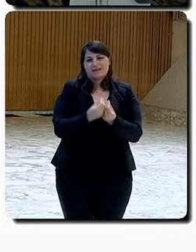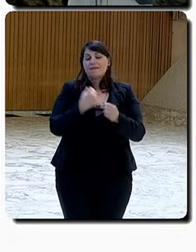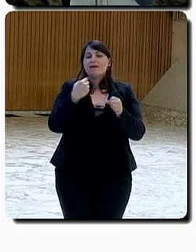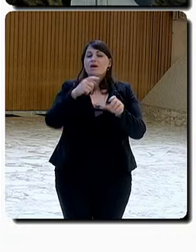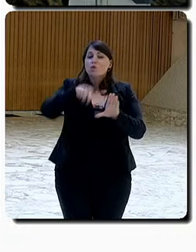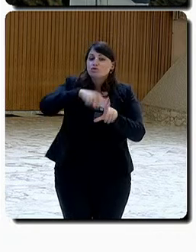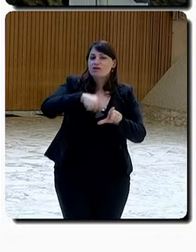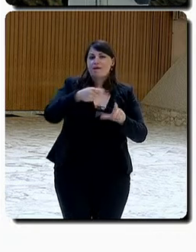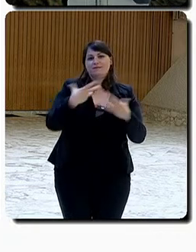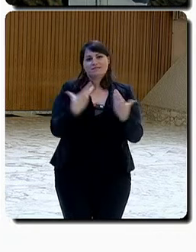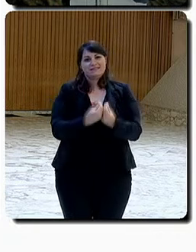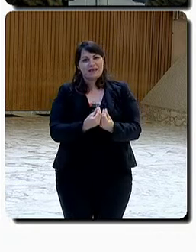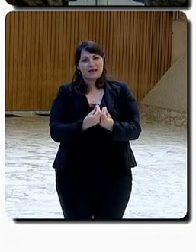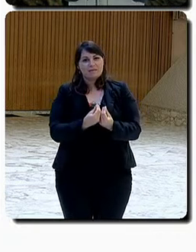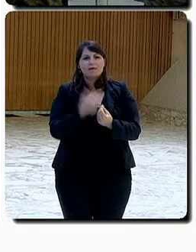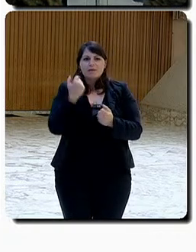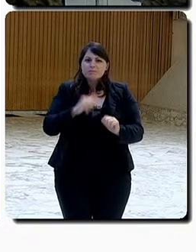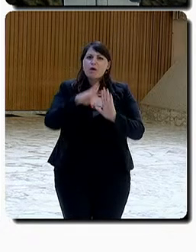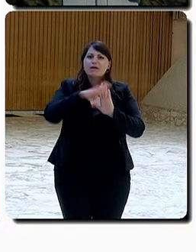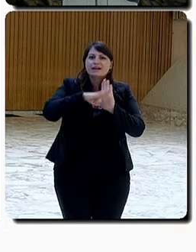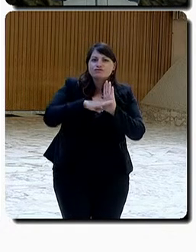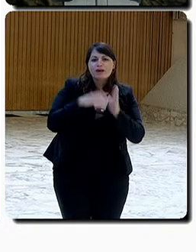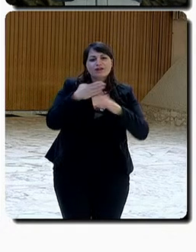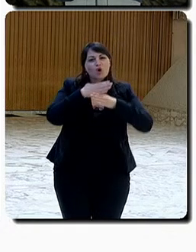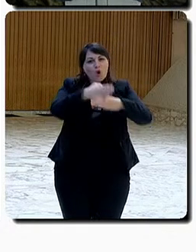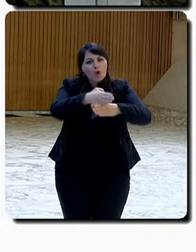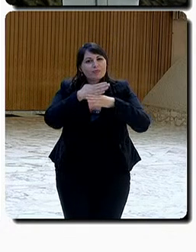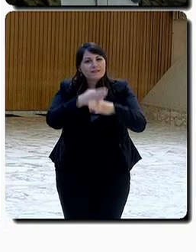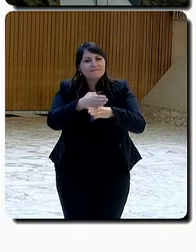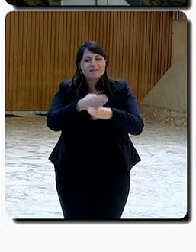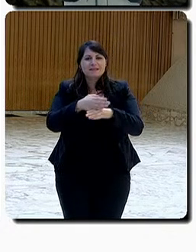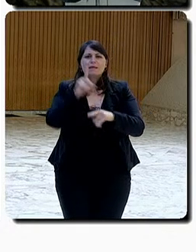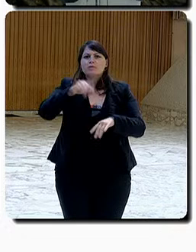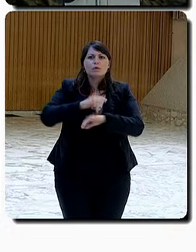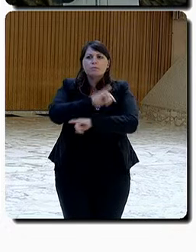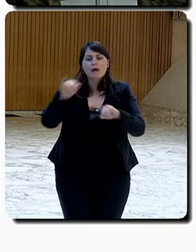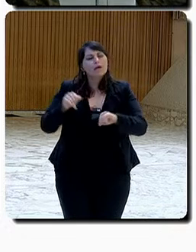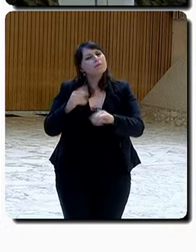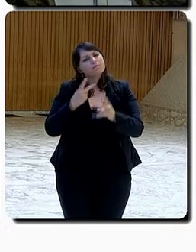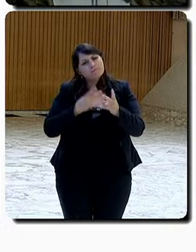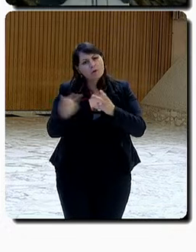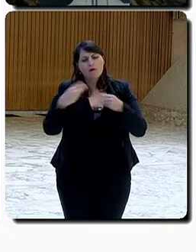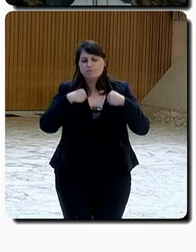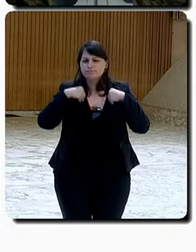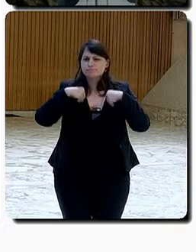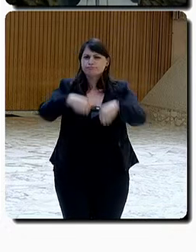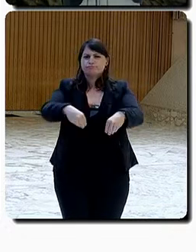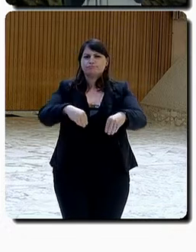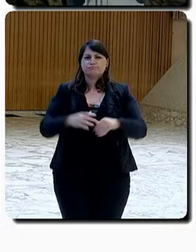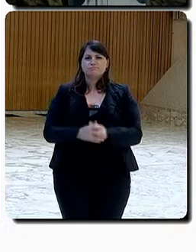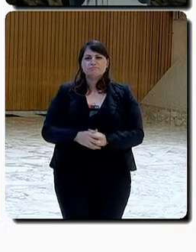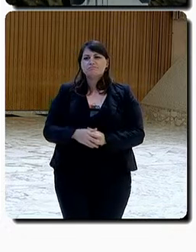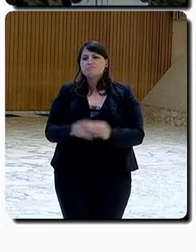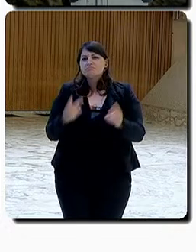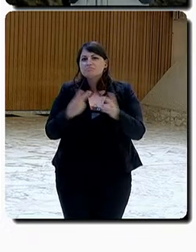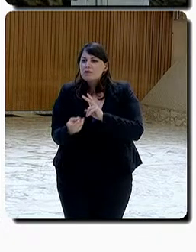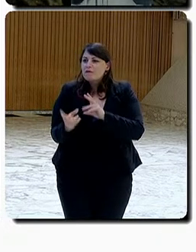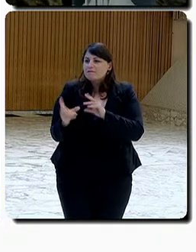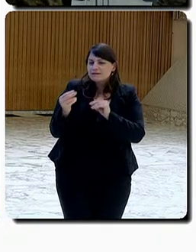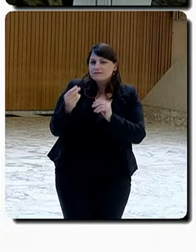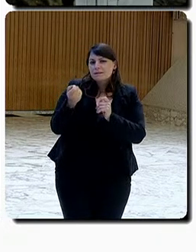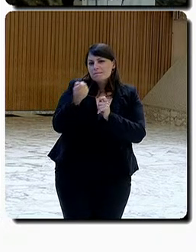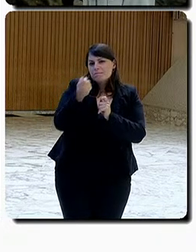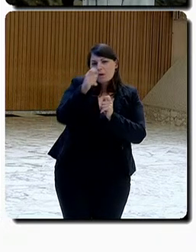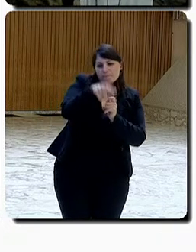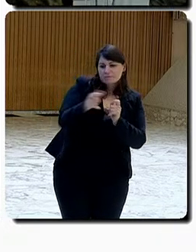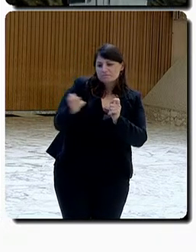Especially if you've never measured. Figure out a handful of this, a pinch of that. And then